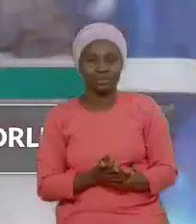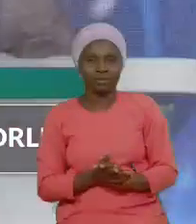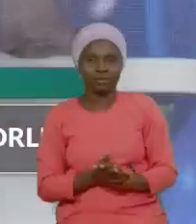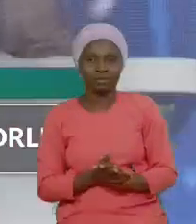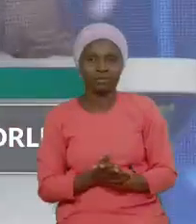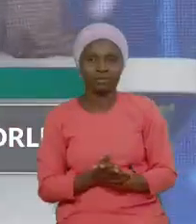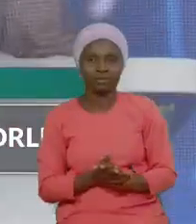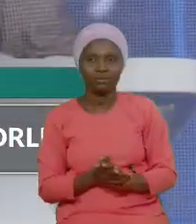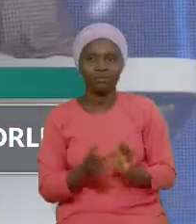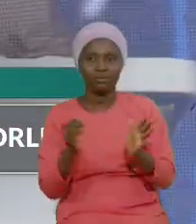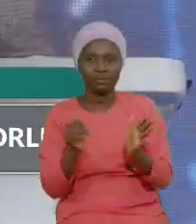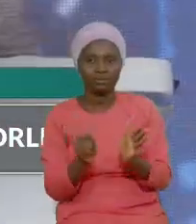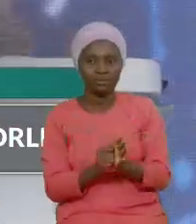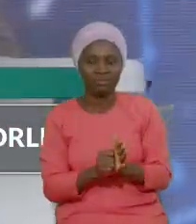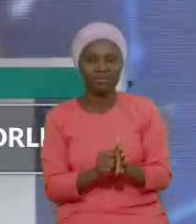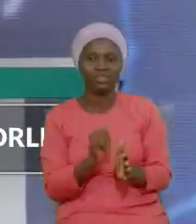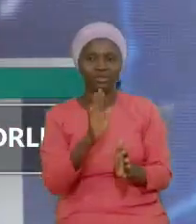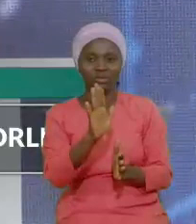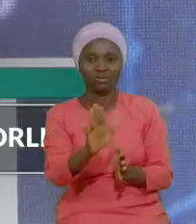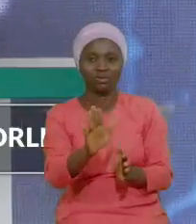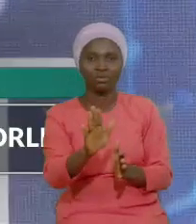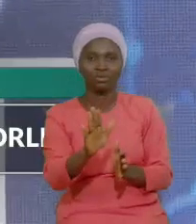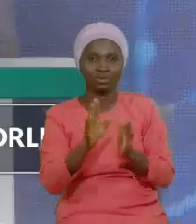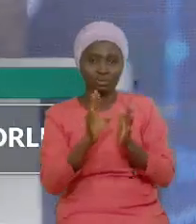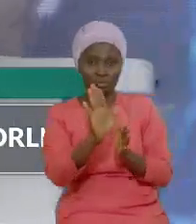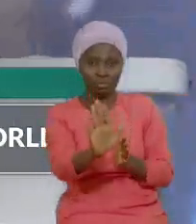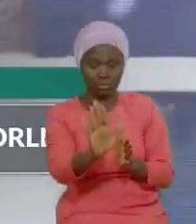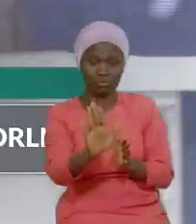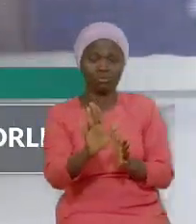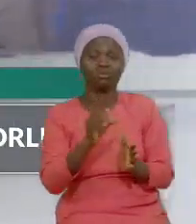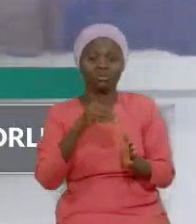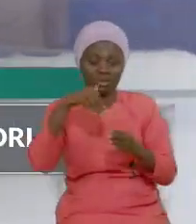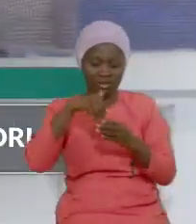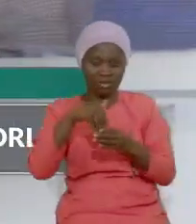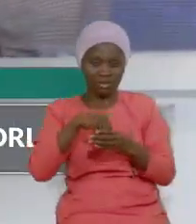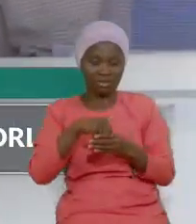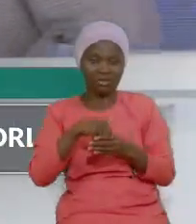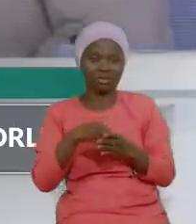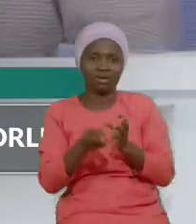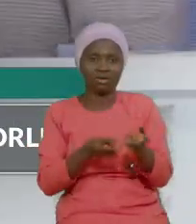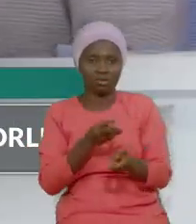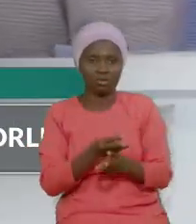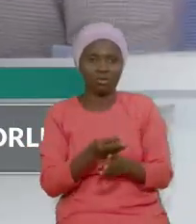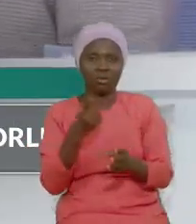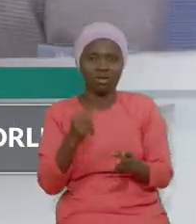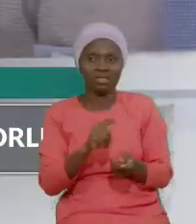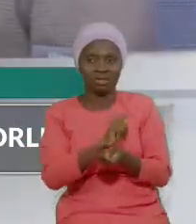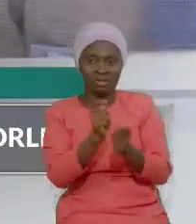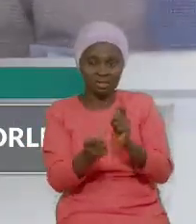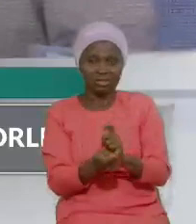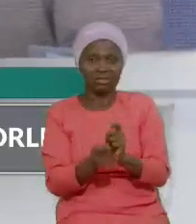That's your own inner world. The change begins with